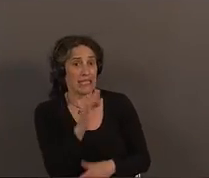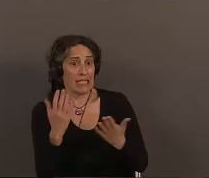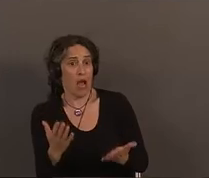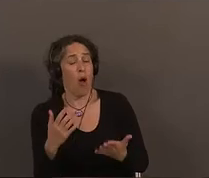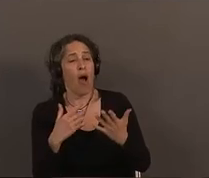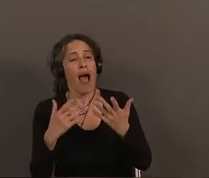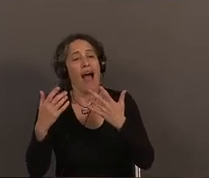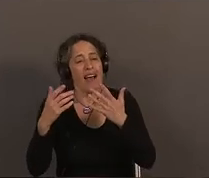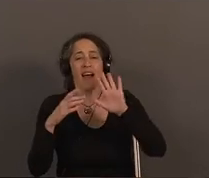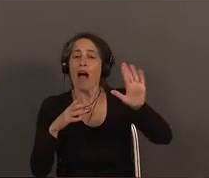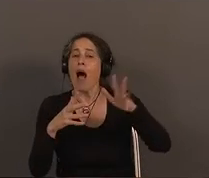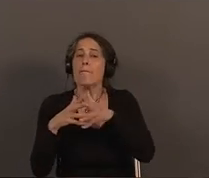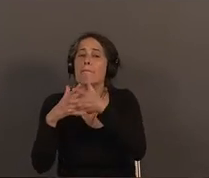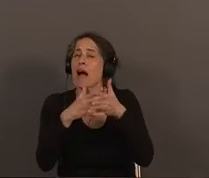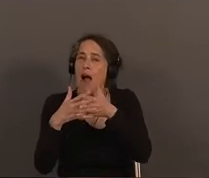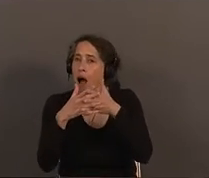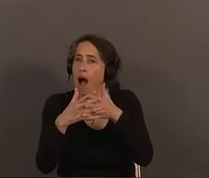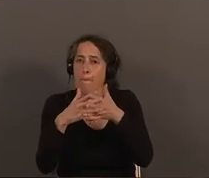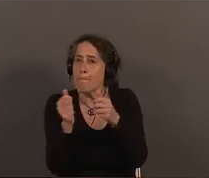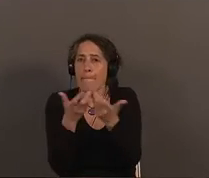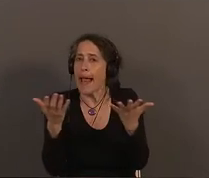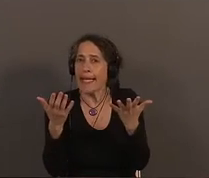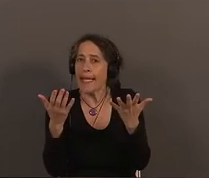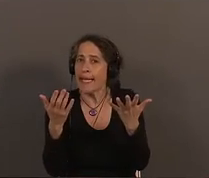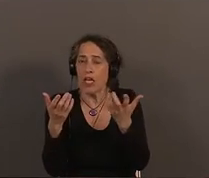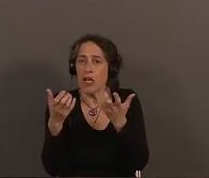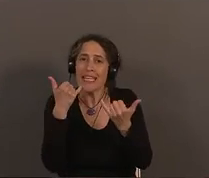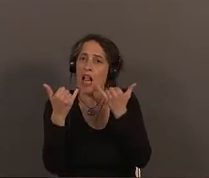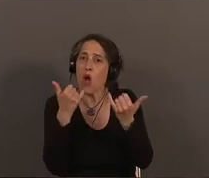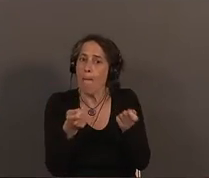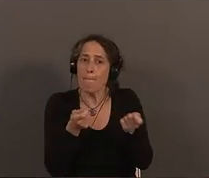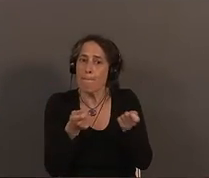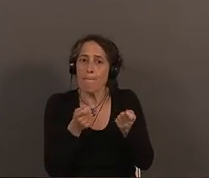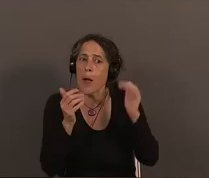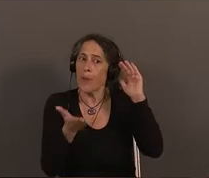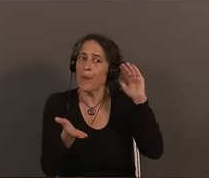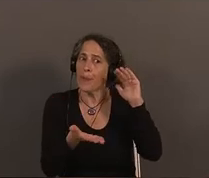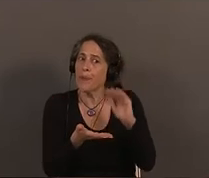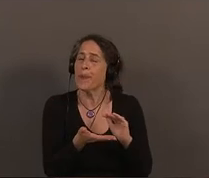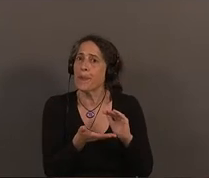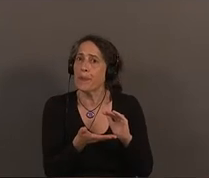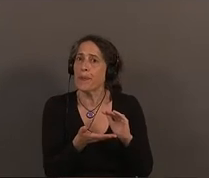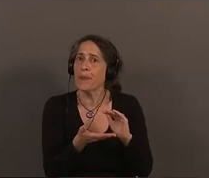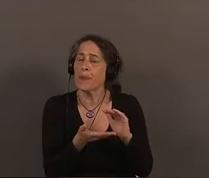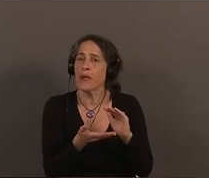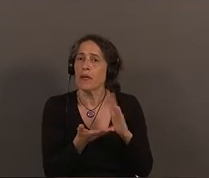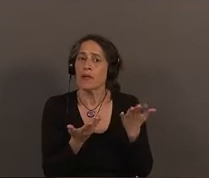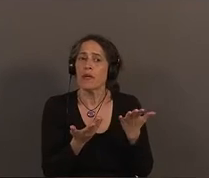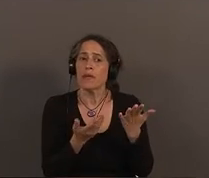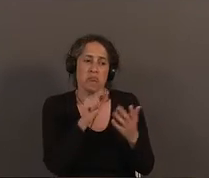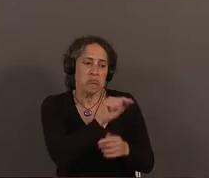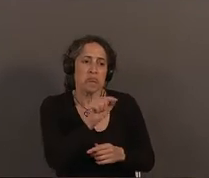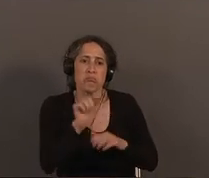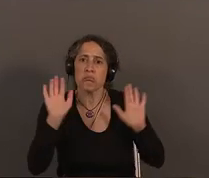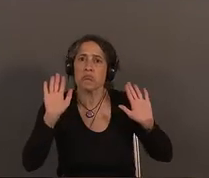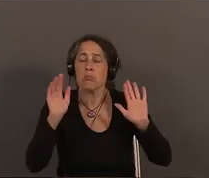more open indeed than the precedent one to more concentration. In Europe, we